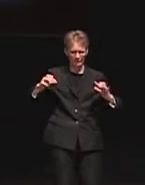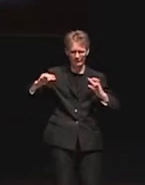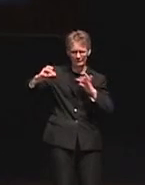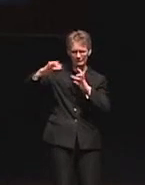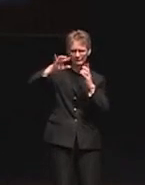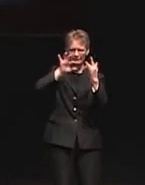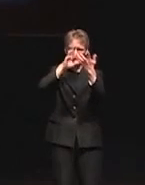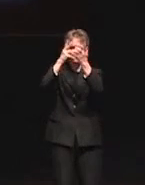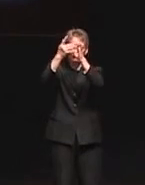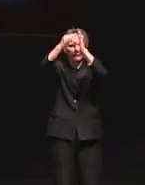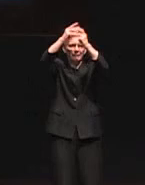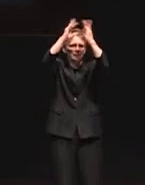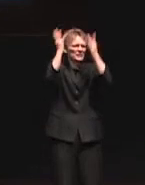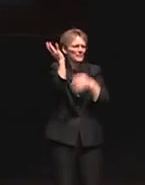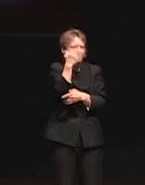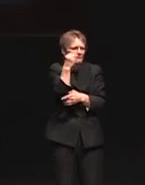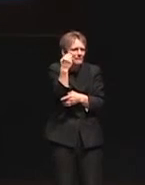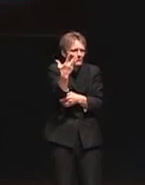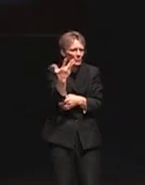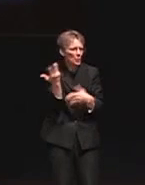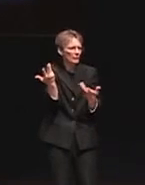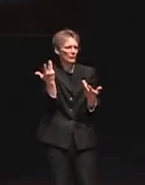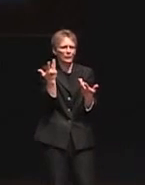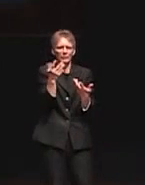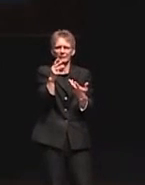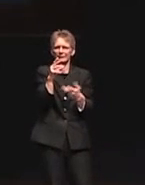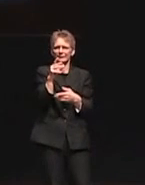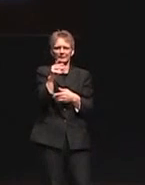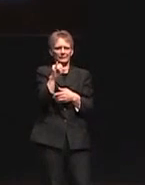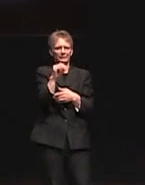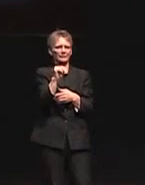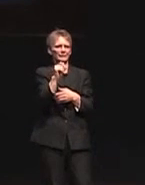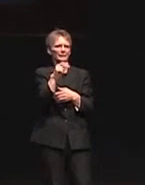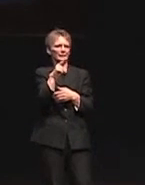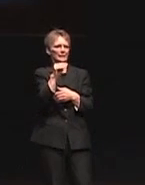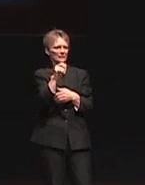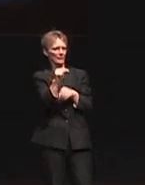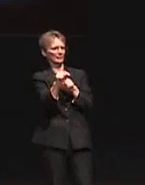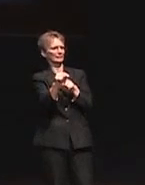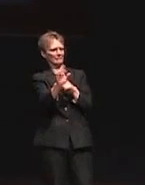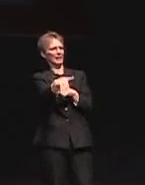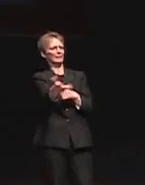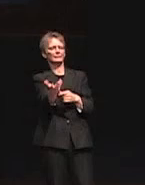and being this great instrument. That's the Eiffel Tower too, you know?